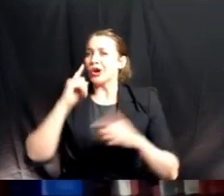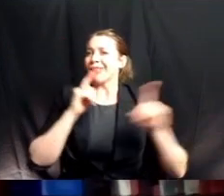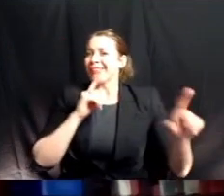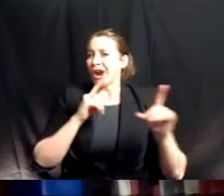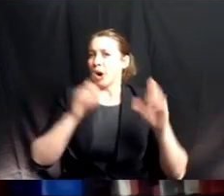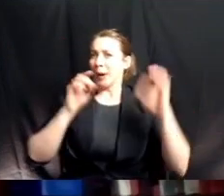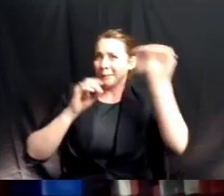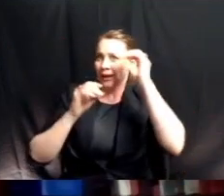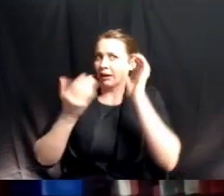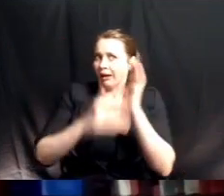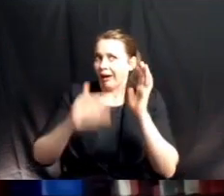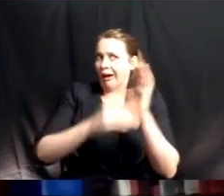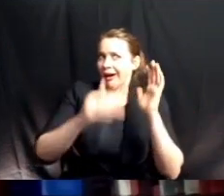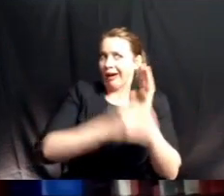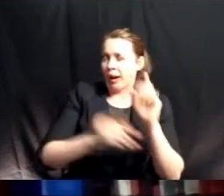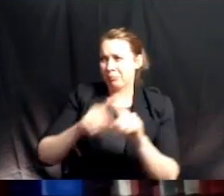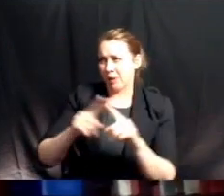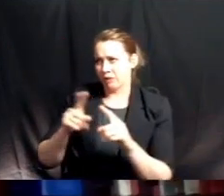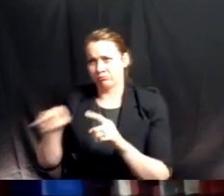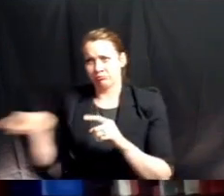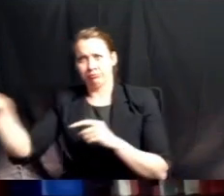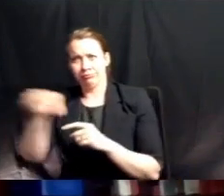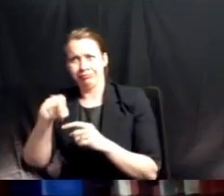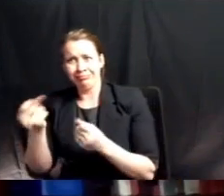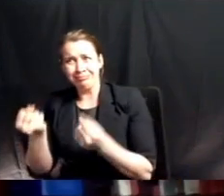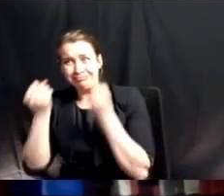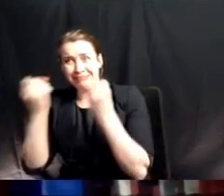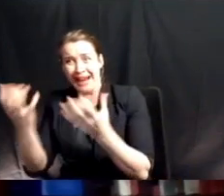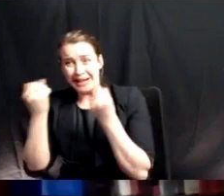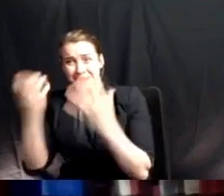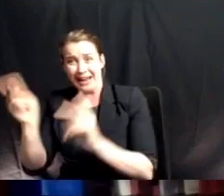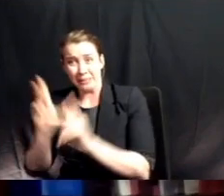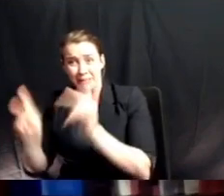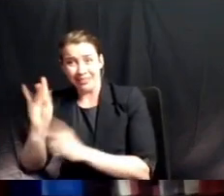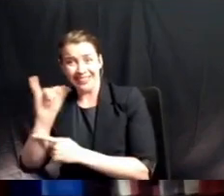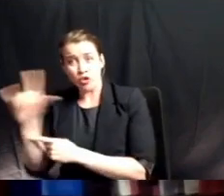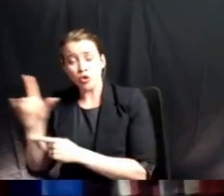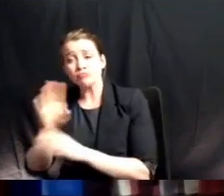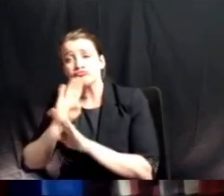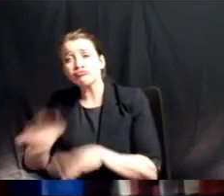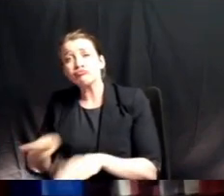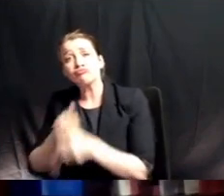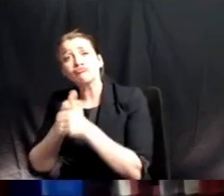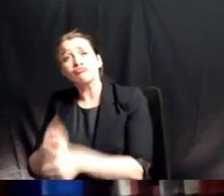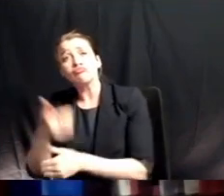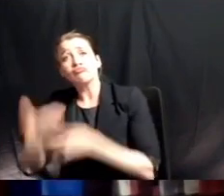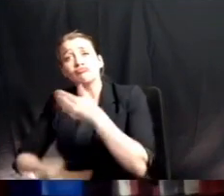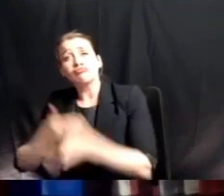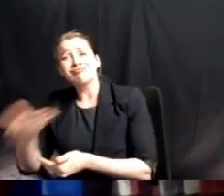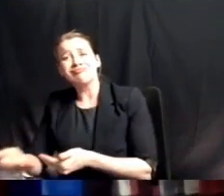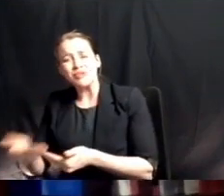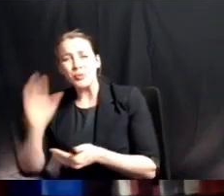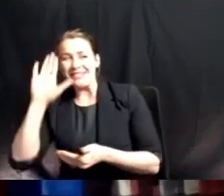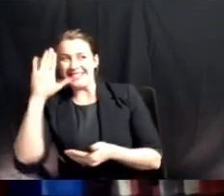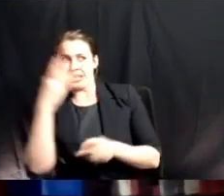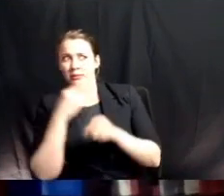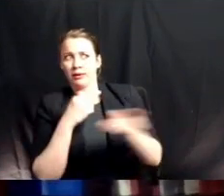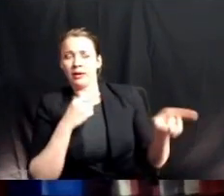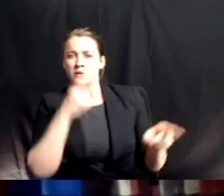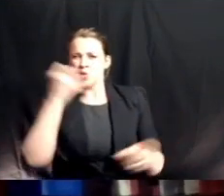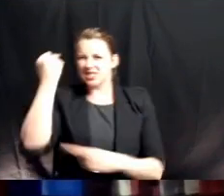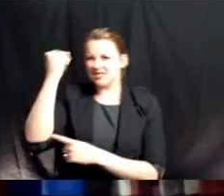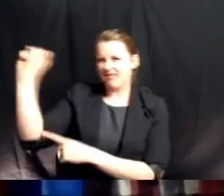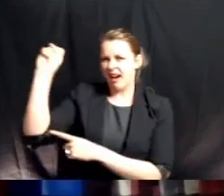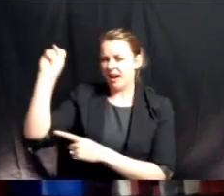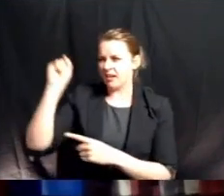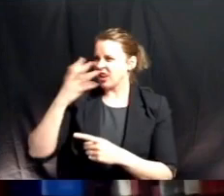municipalities that exist in the state, or the 102 counties. It's just the very loud voices of people who are being defiant and